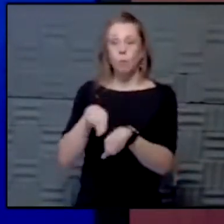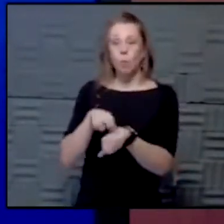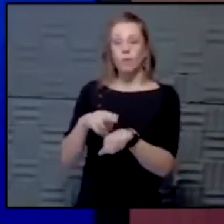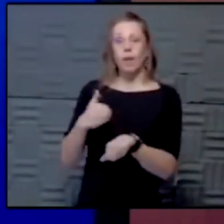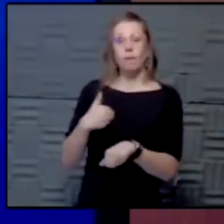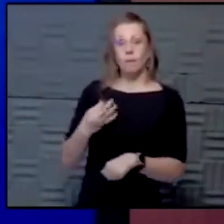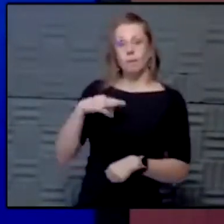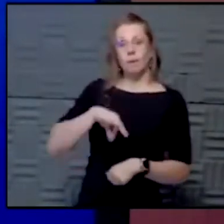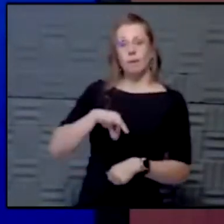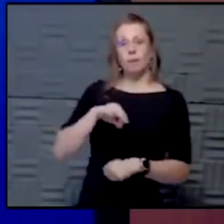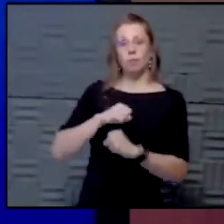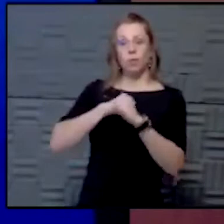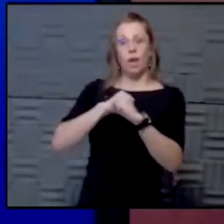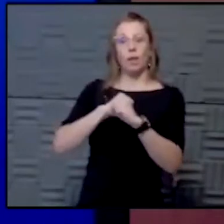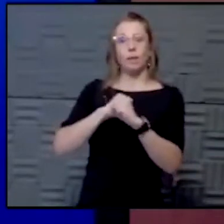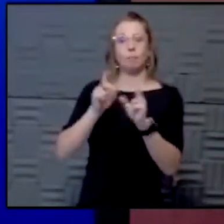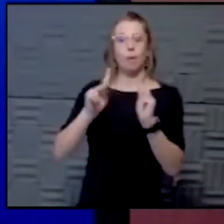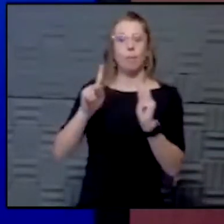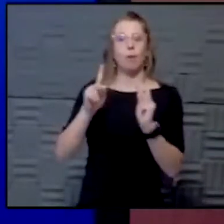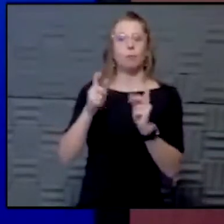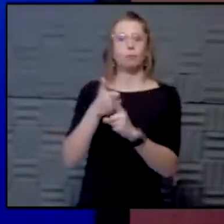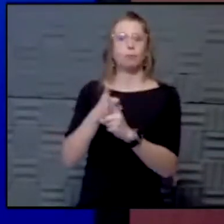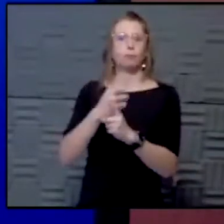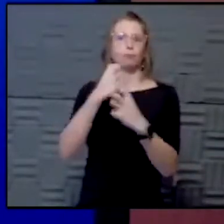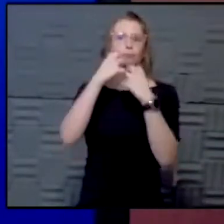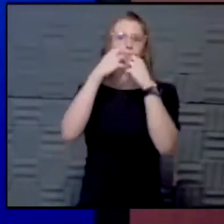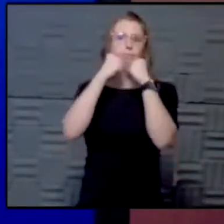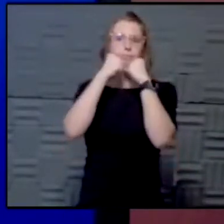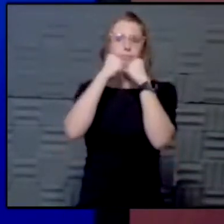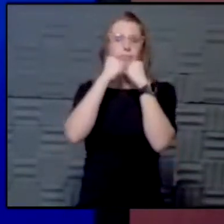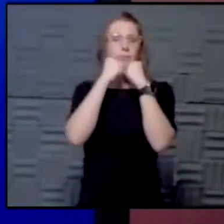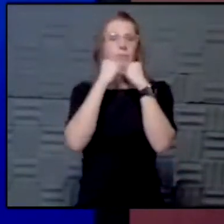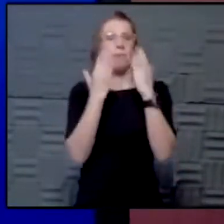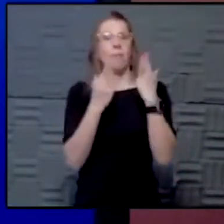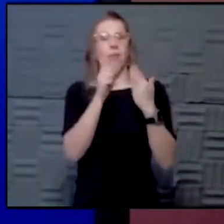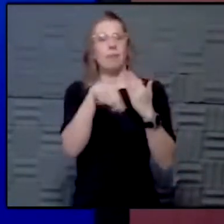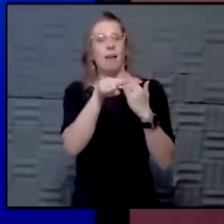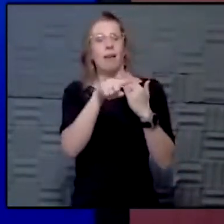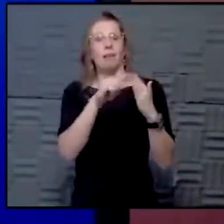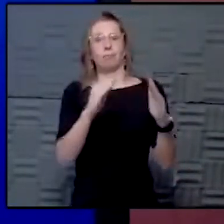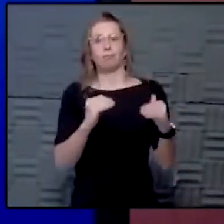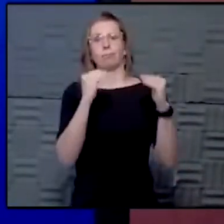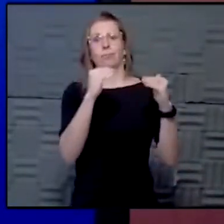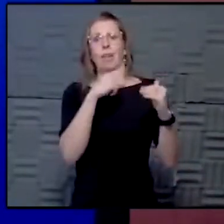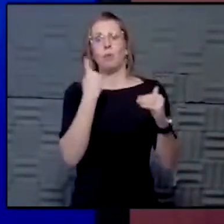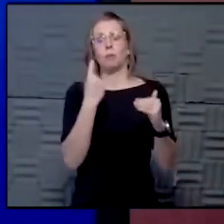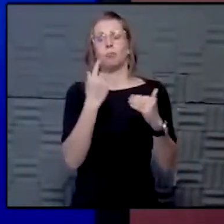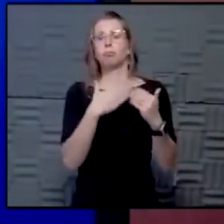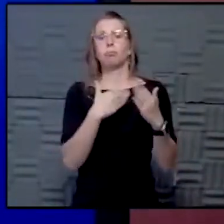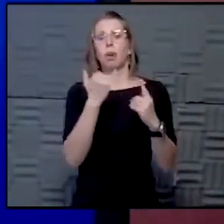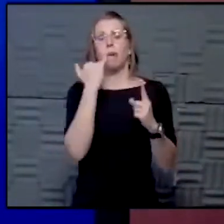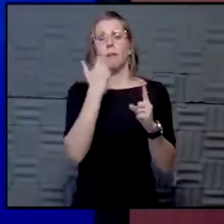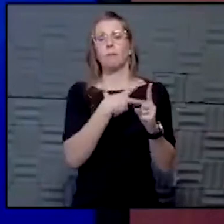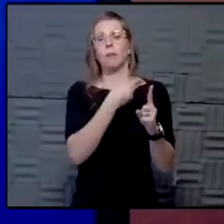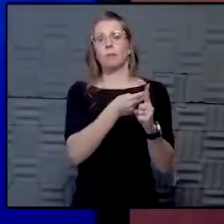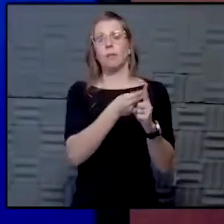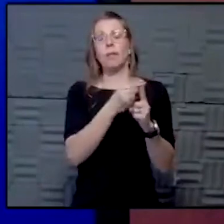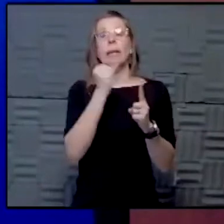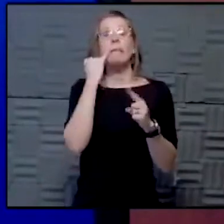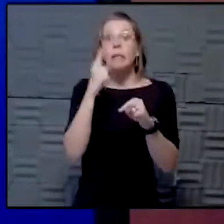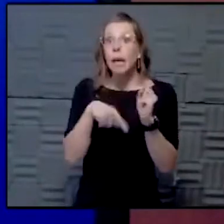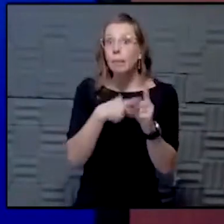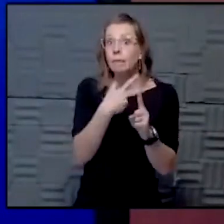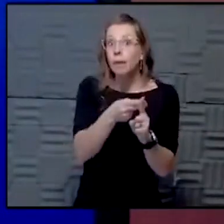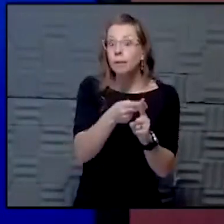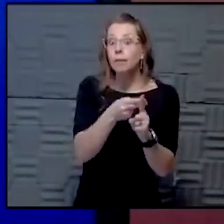benefit of protecting those that you care about who may be at high risk, even if they've been vaccinated, and especially if they can't be vaccinated for